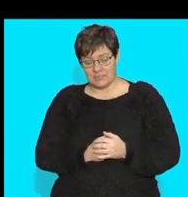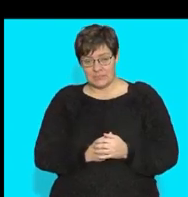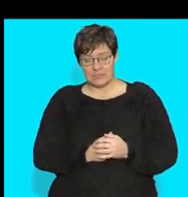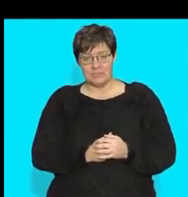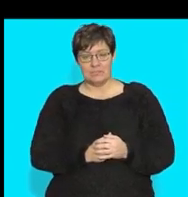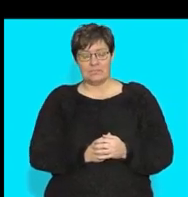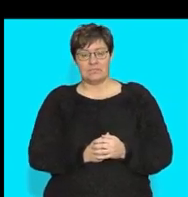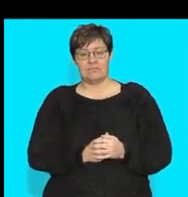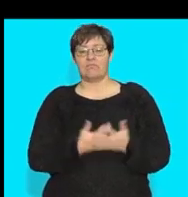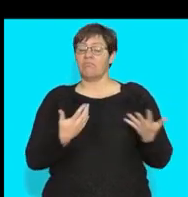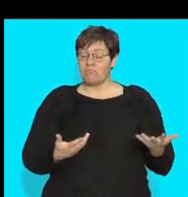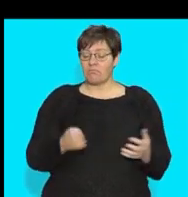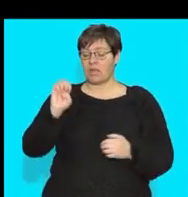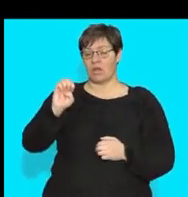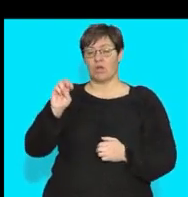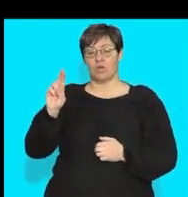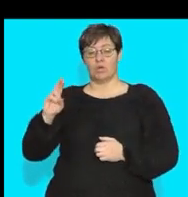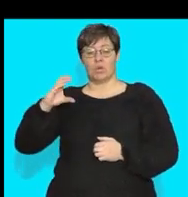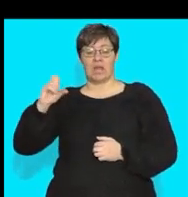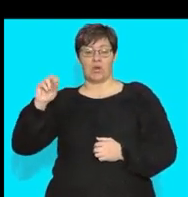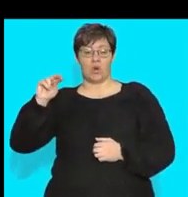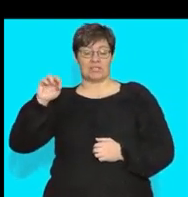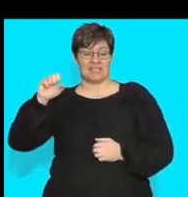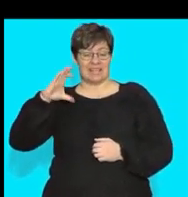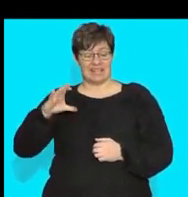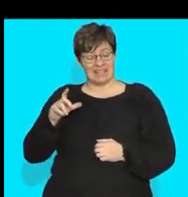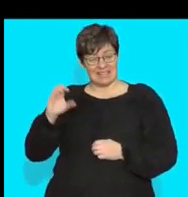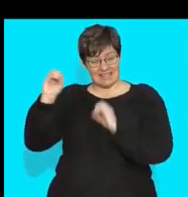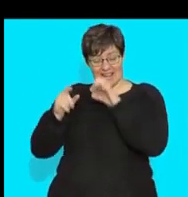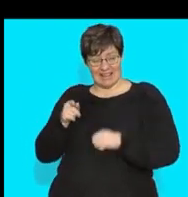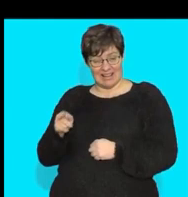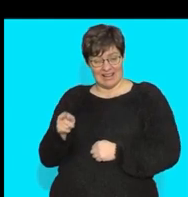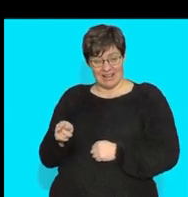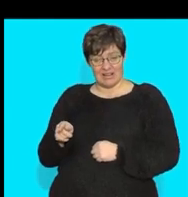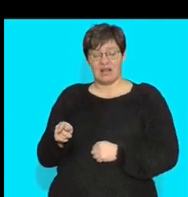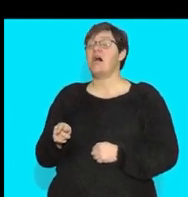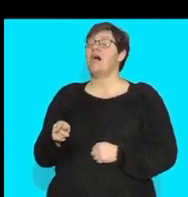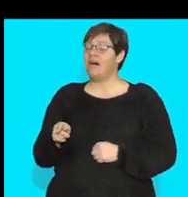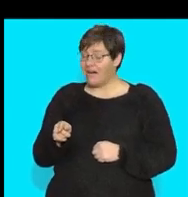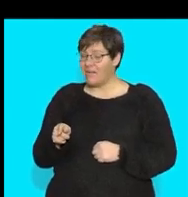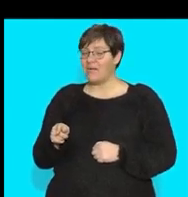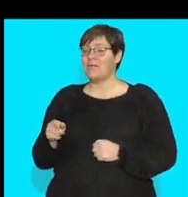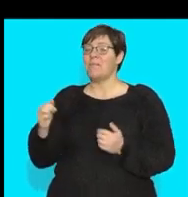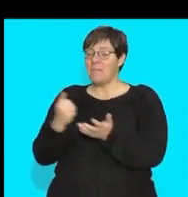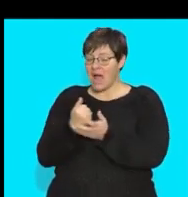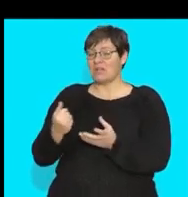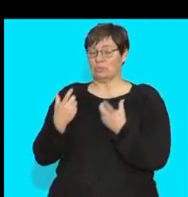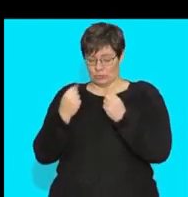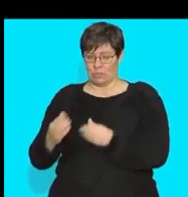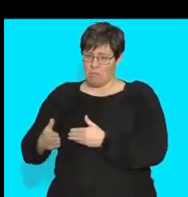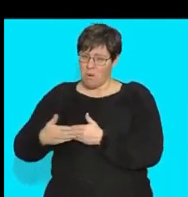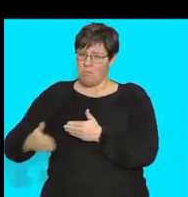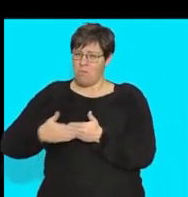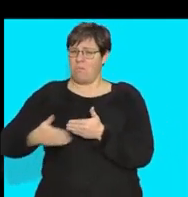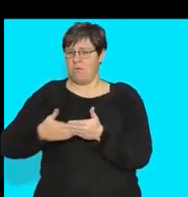when we come to a eukaryotic cell, our eukaryotic cell had to do more, all